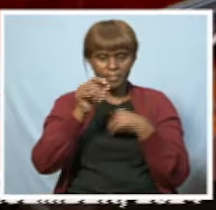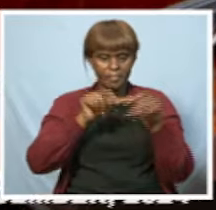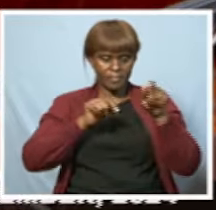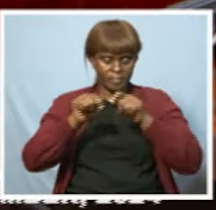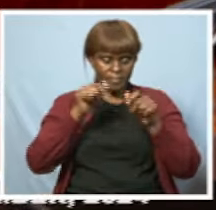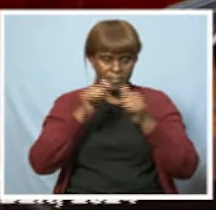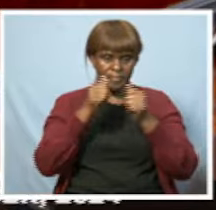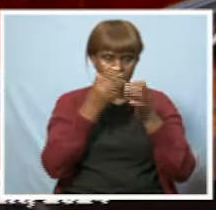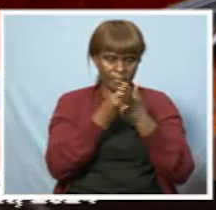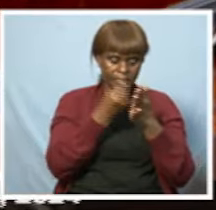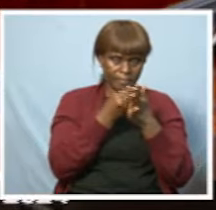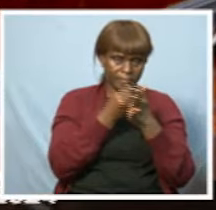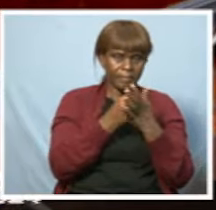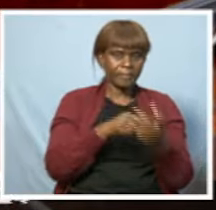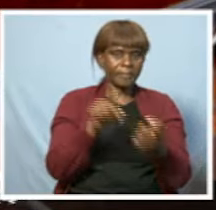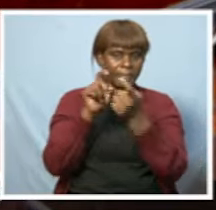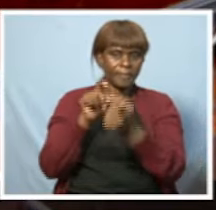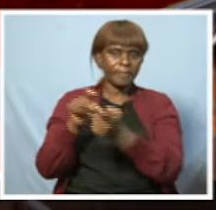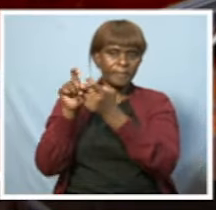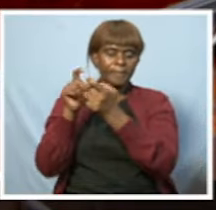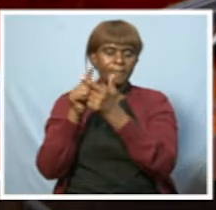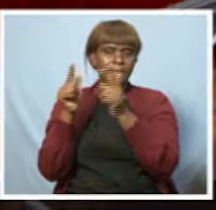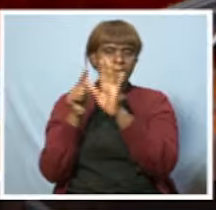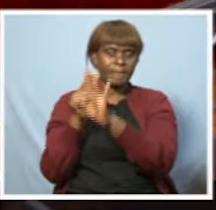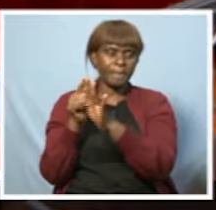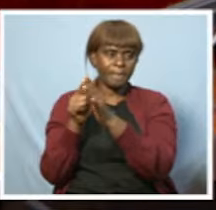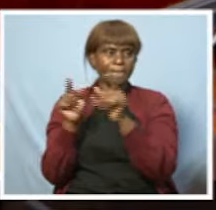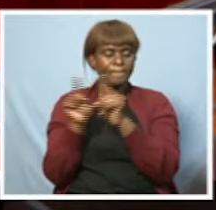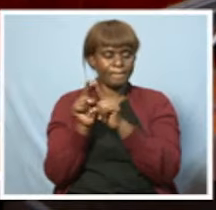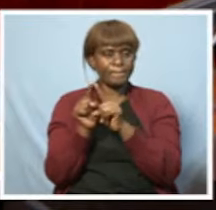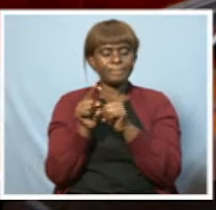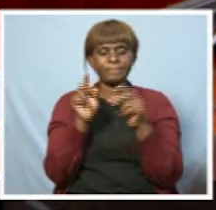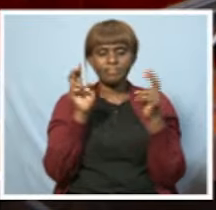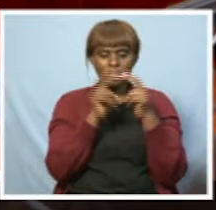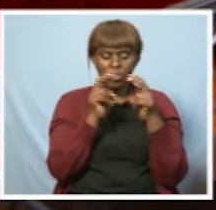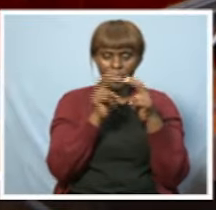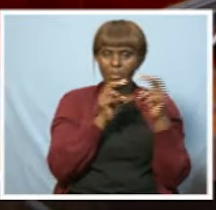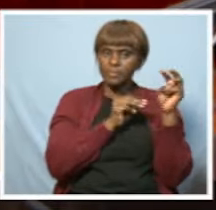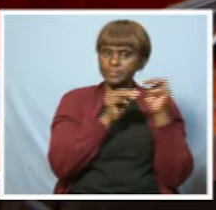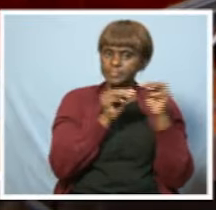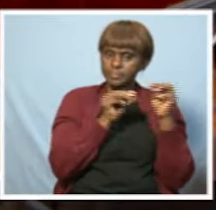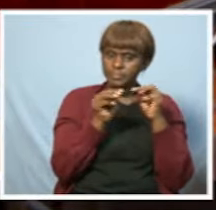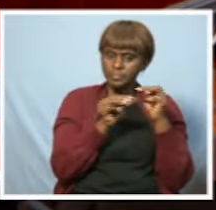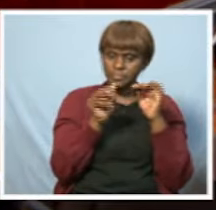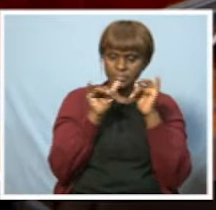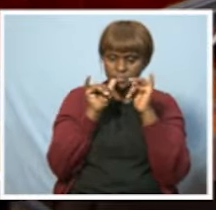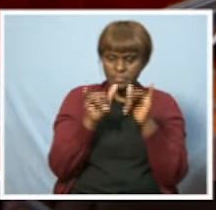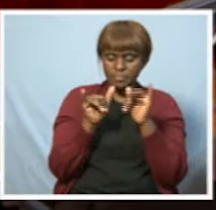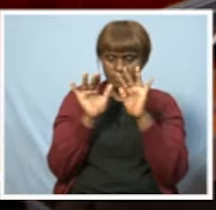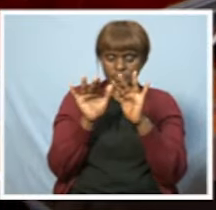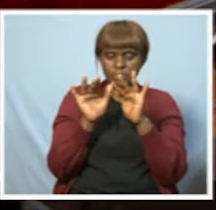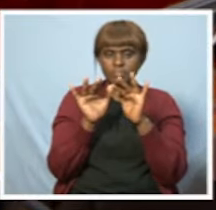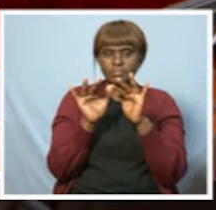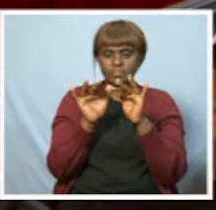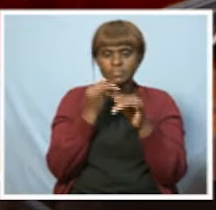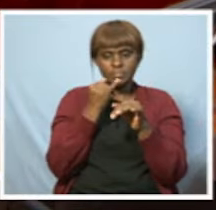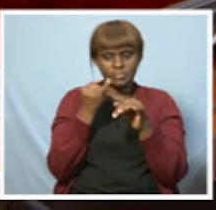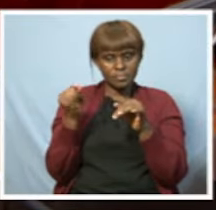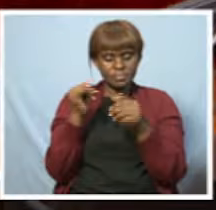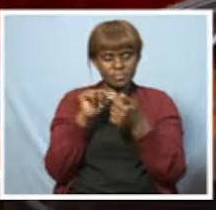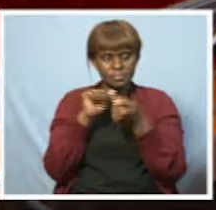governance and financial challenges. Contract management remain an